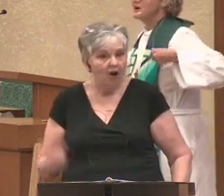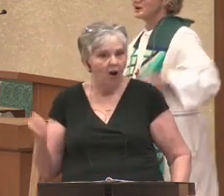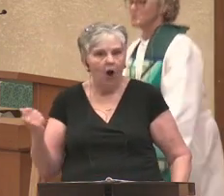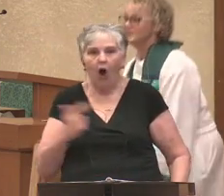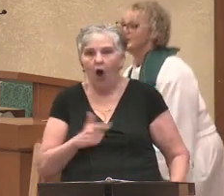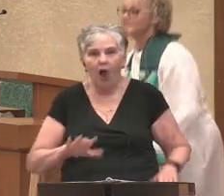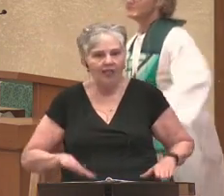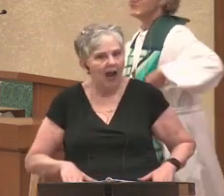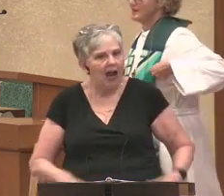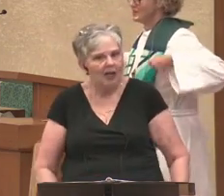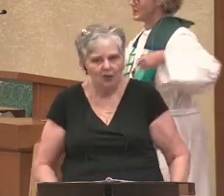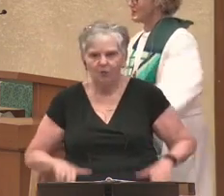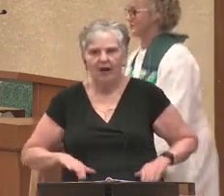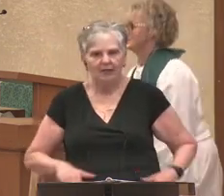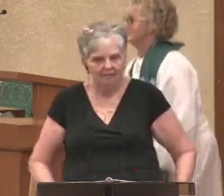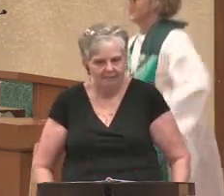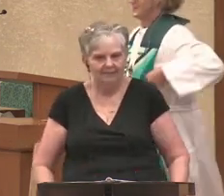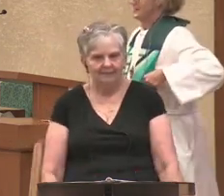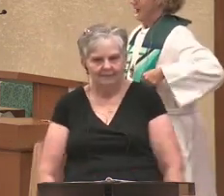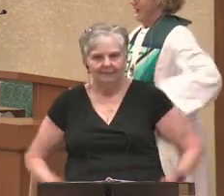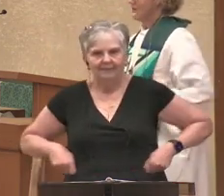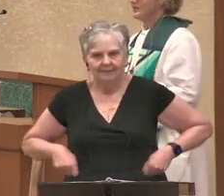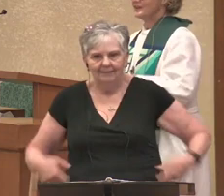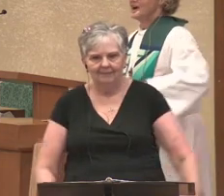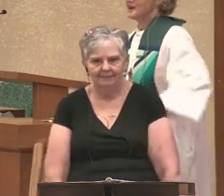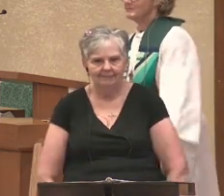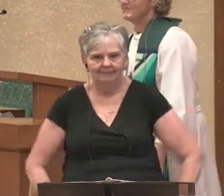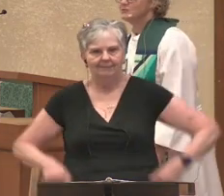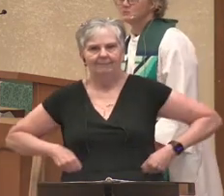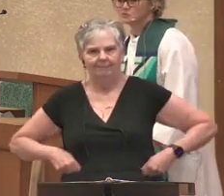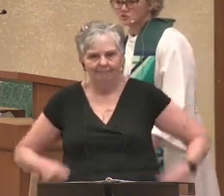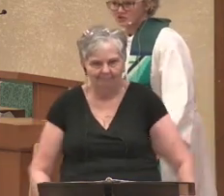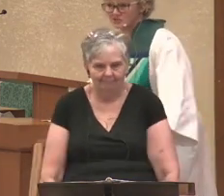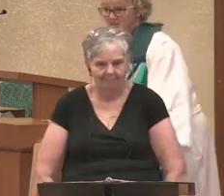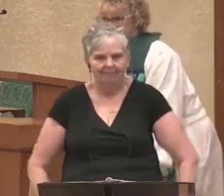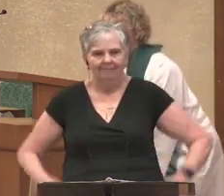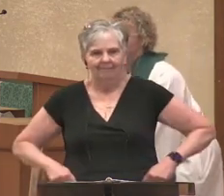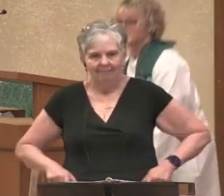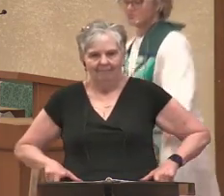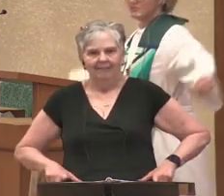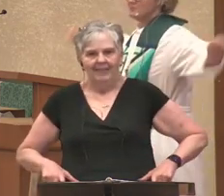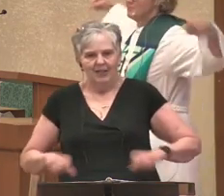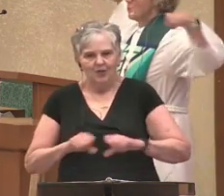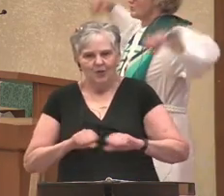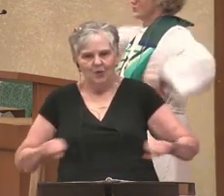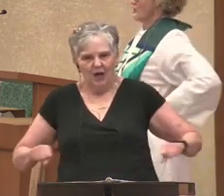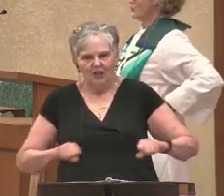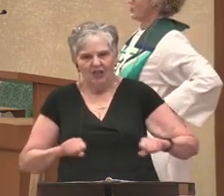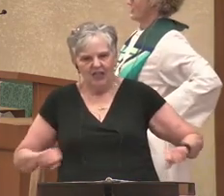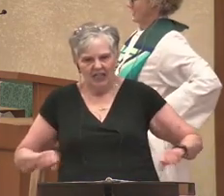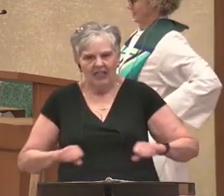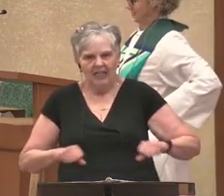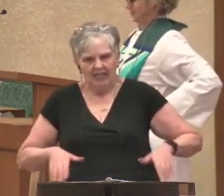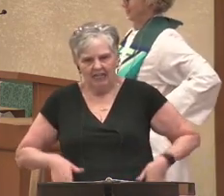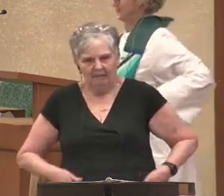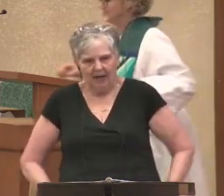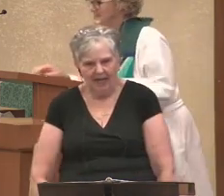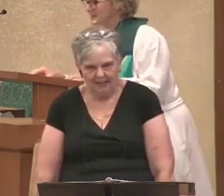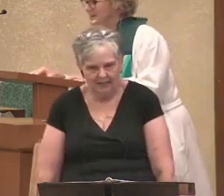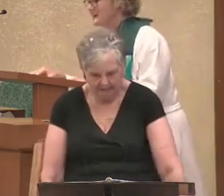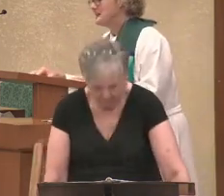single pair, one after the other, and then I found some stretchy pants and pulled them up over the whole thing.